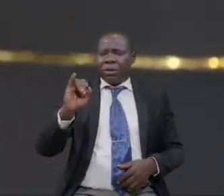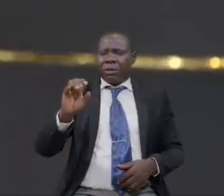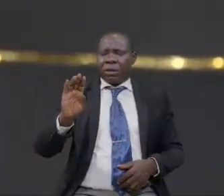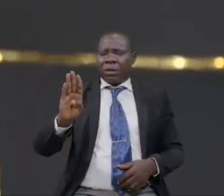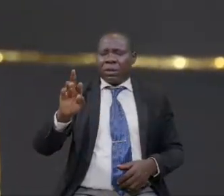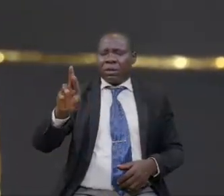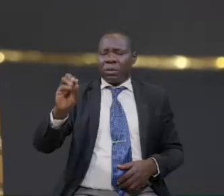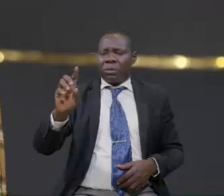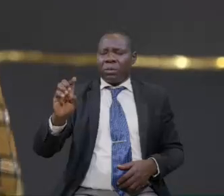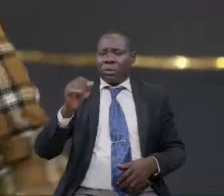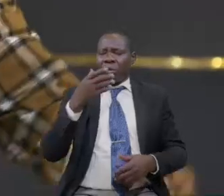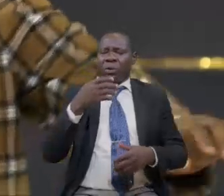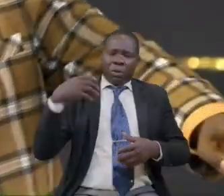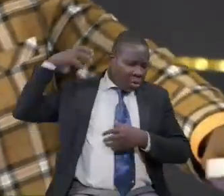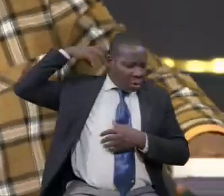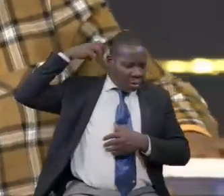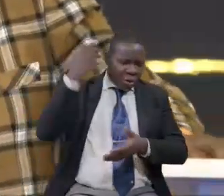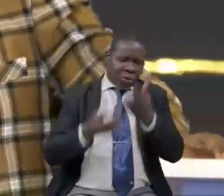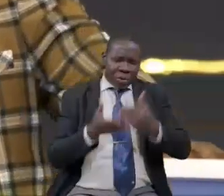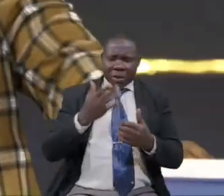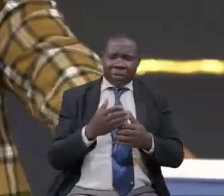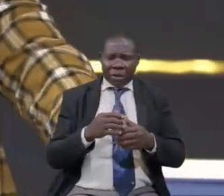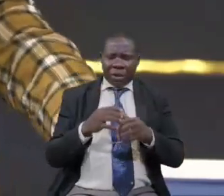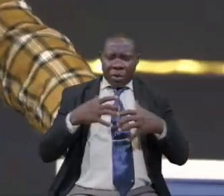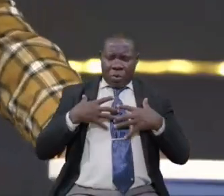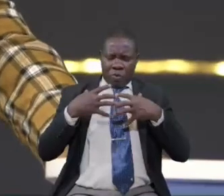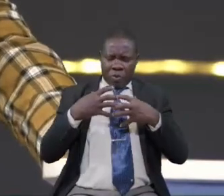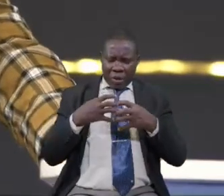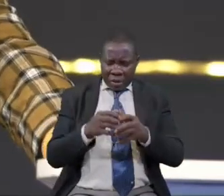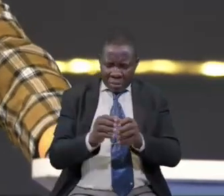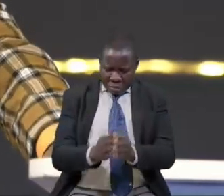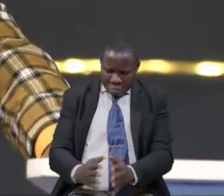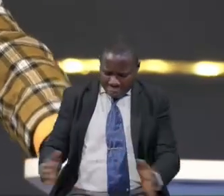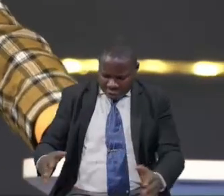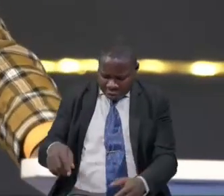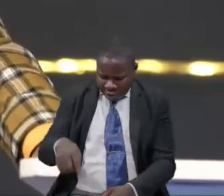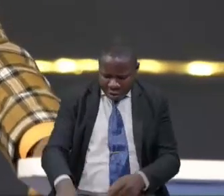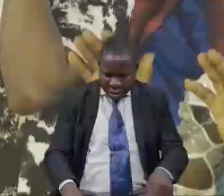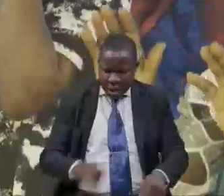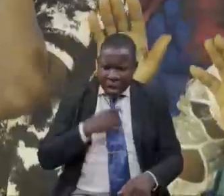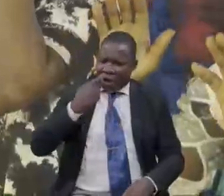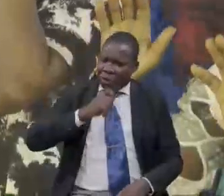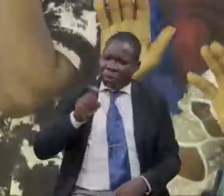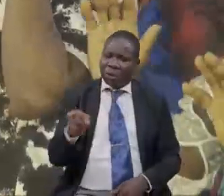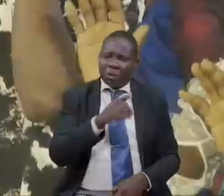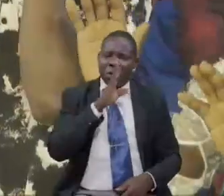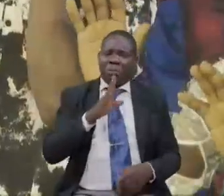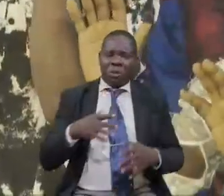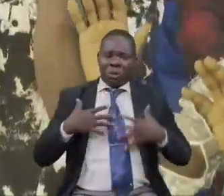swelling, elephantiasis, I command you, be healed in Jesus' name.